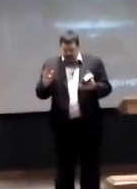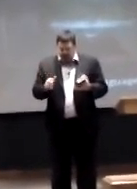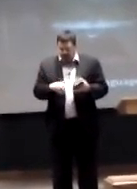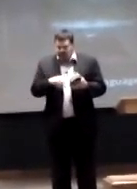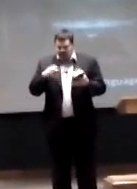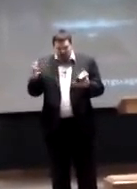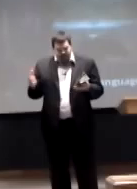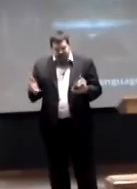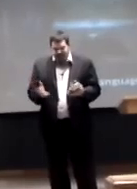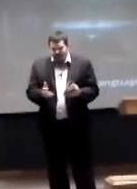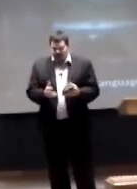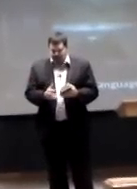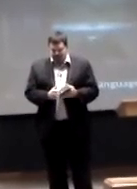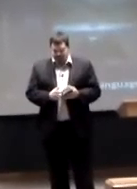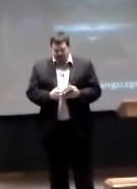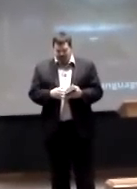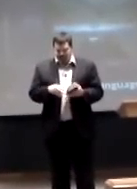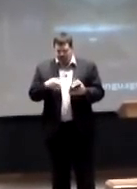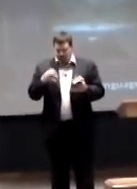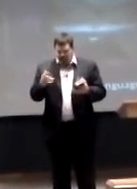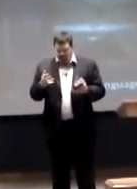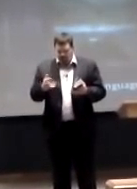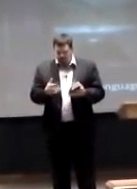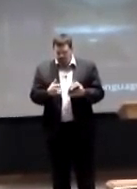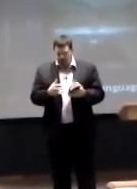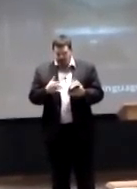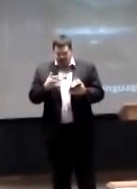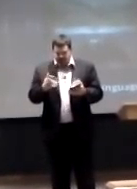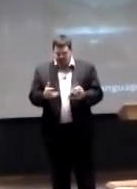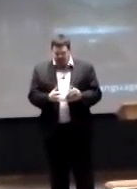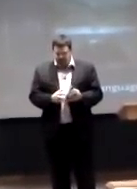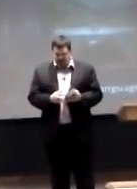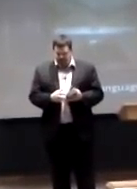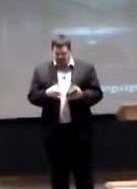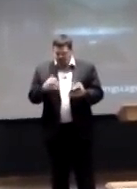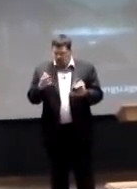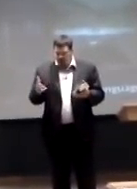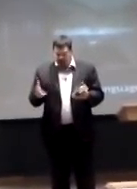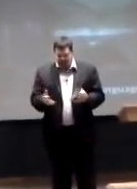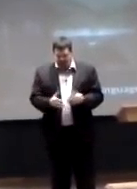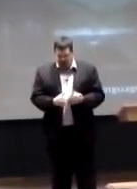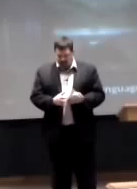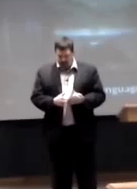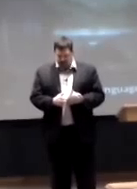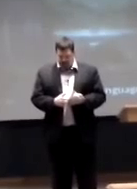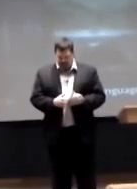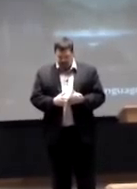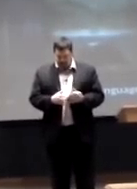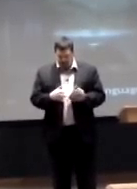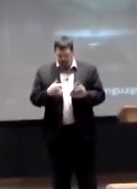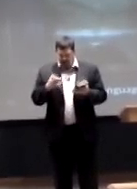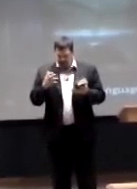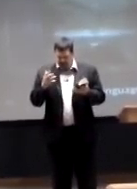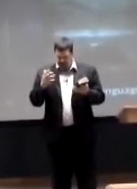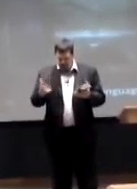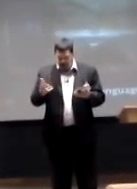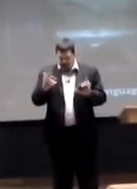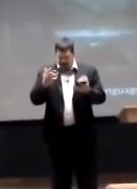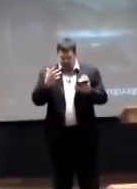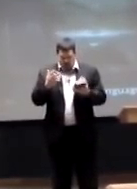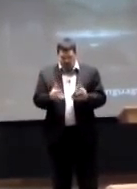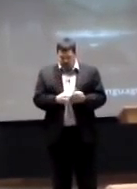mean to live together as people who exhibit the quality of love that